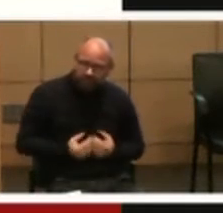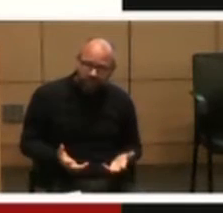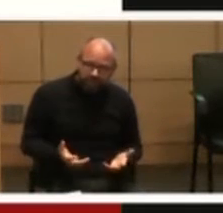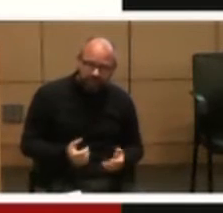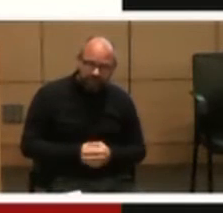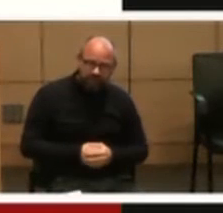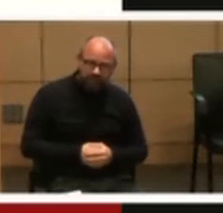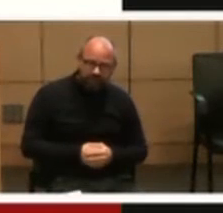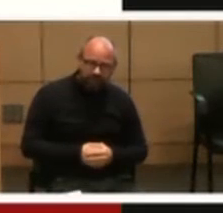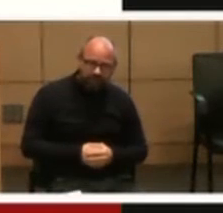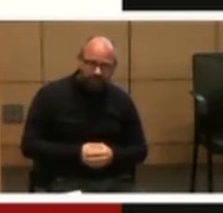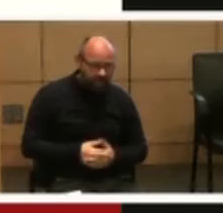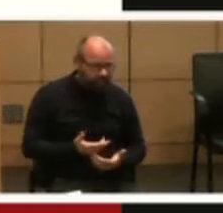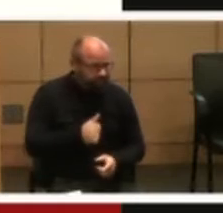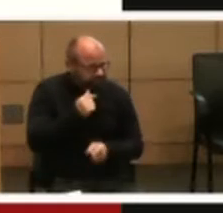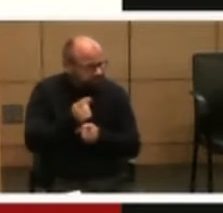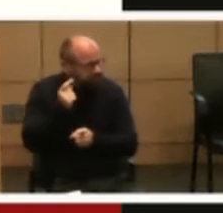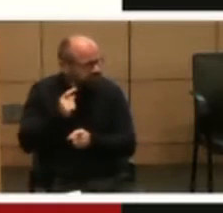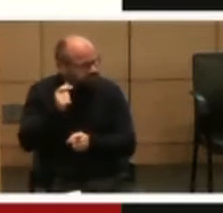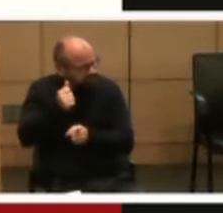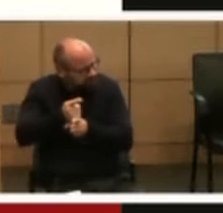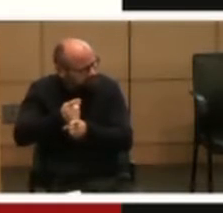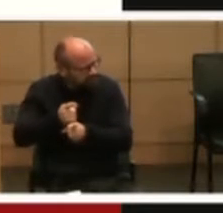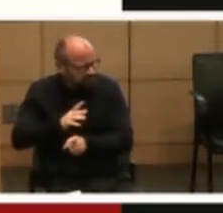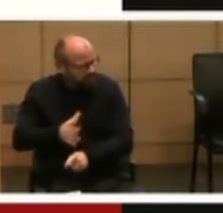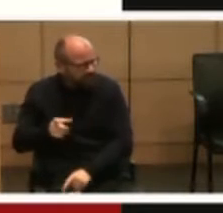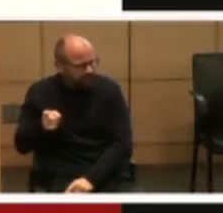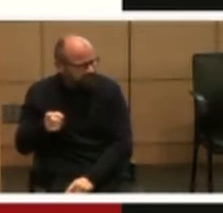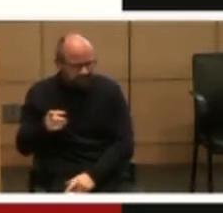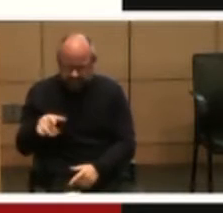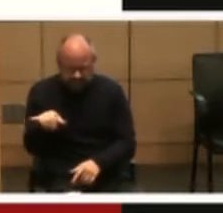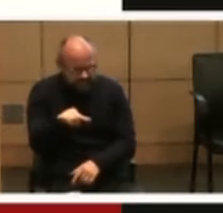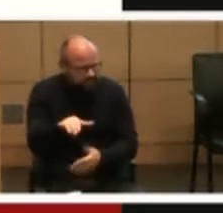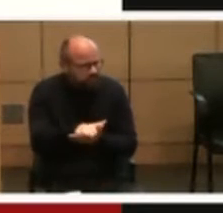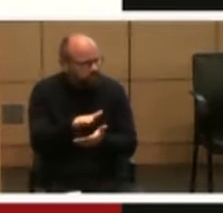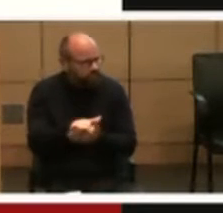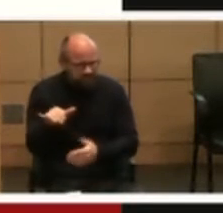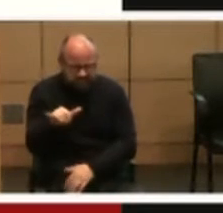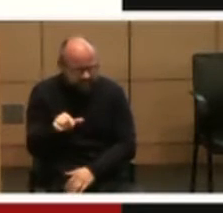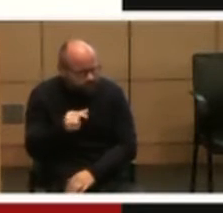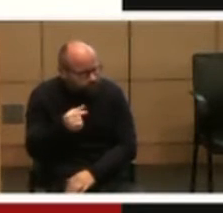schoolwork, they're getting the same grades, but they come home and they're exhausted. They can't do anything else.